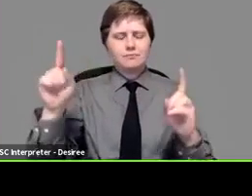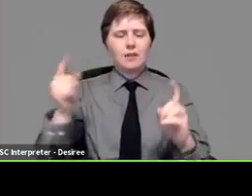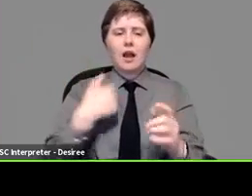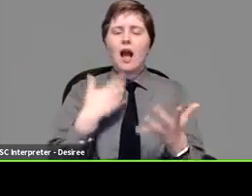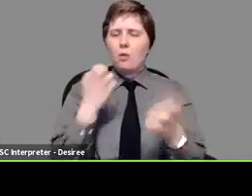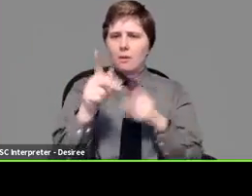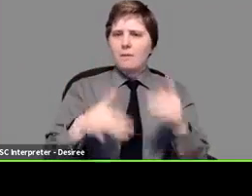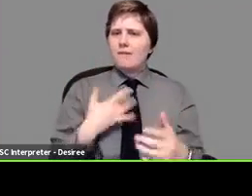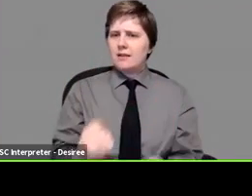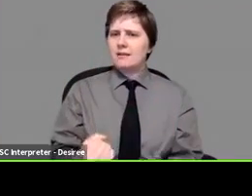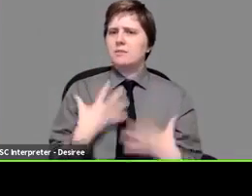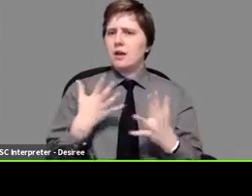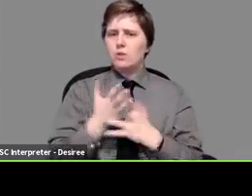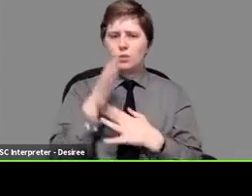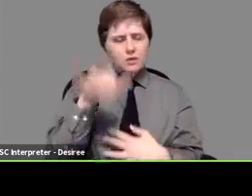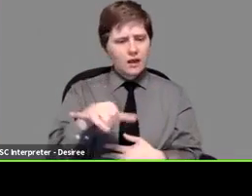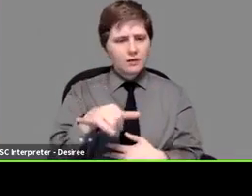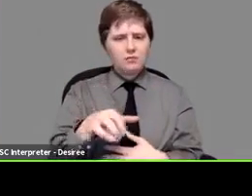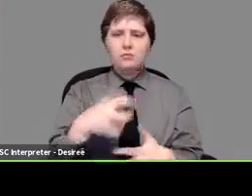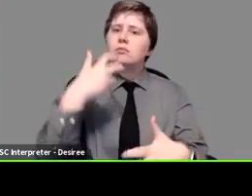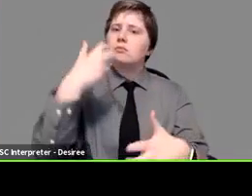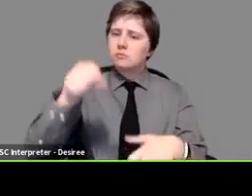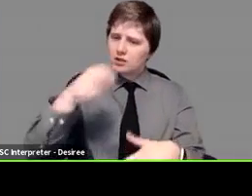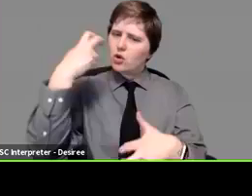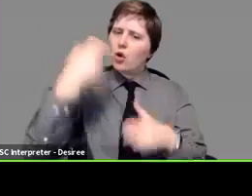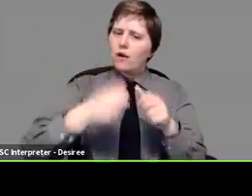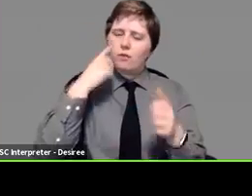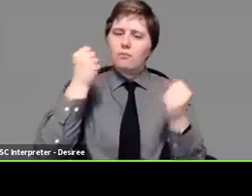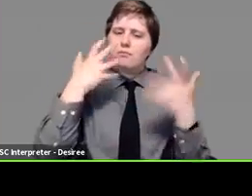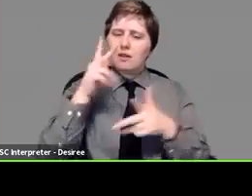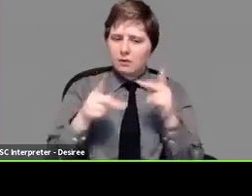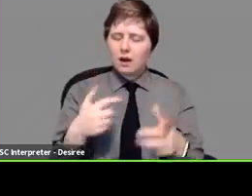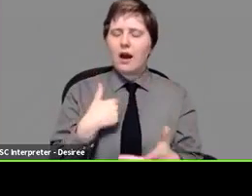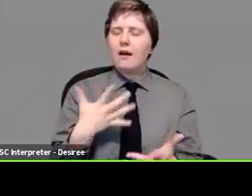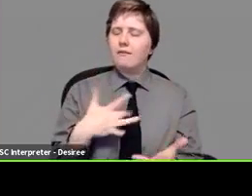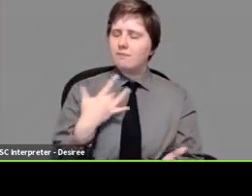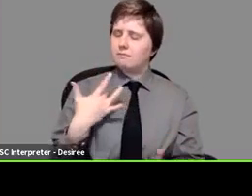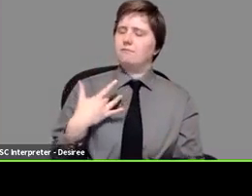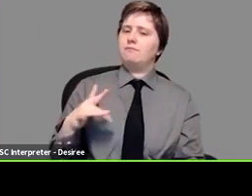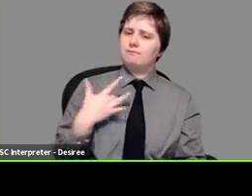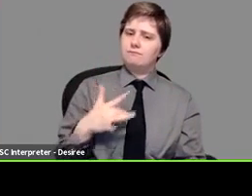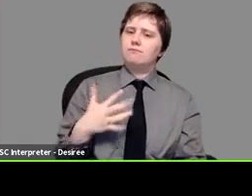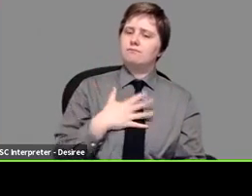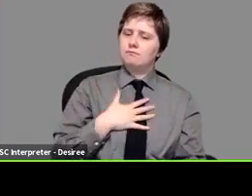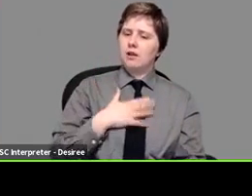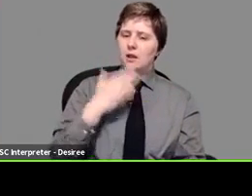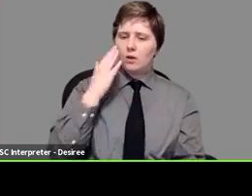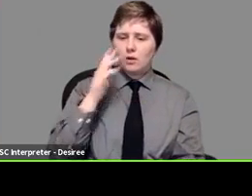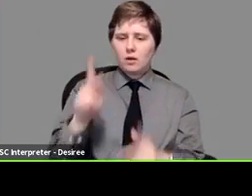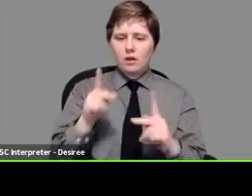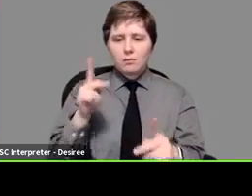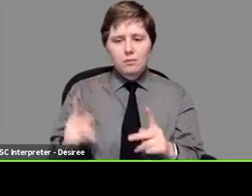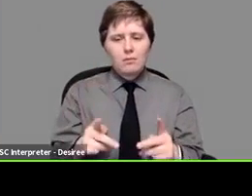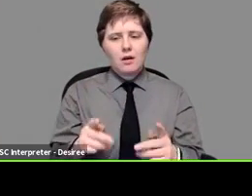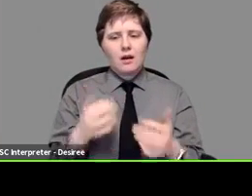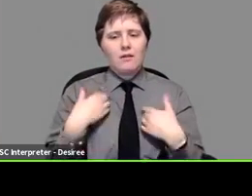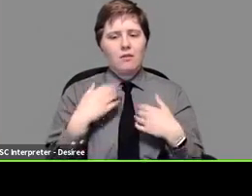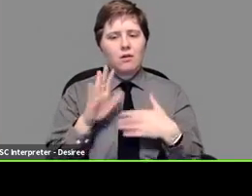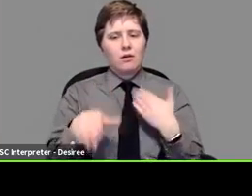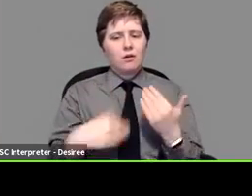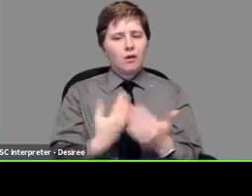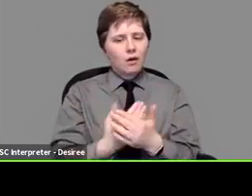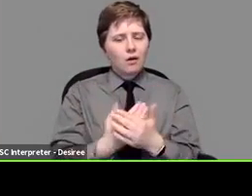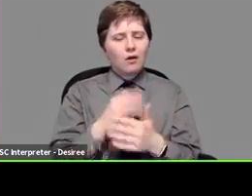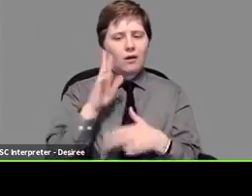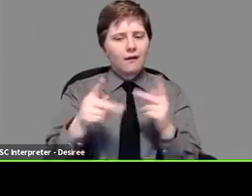to be inspired by that. It is hard for a lot of people, and I want to be sensitive to, people are living all sorts of lives and going